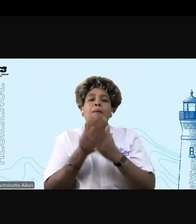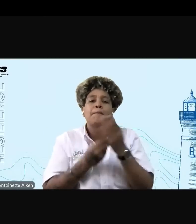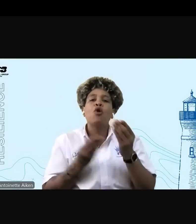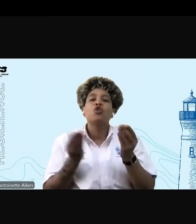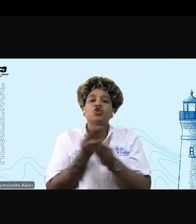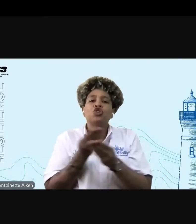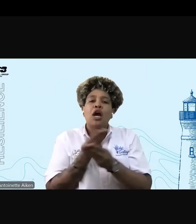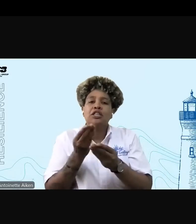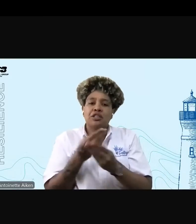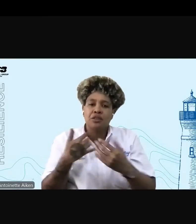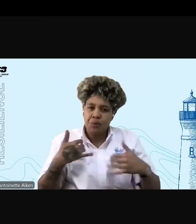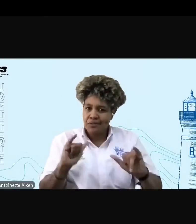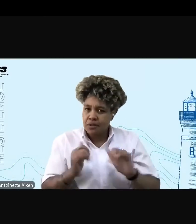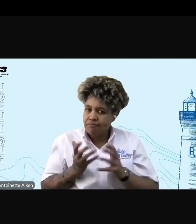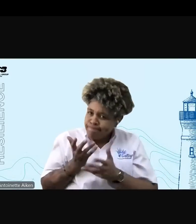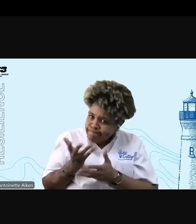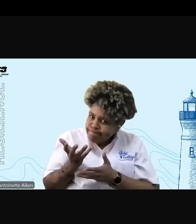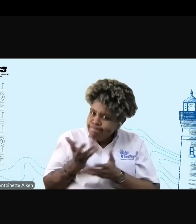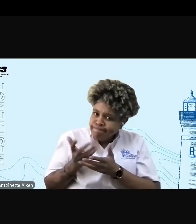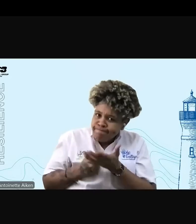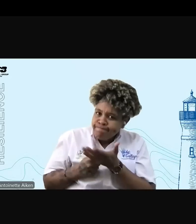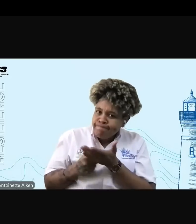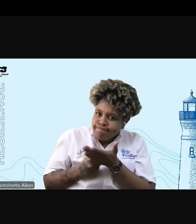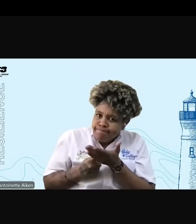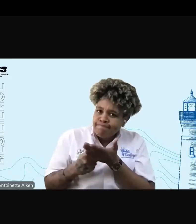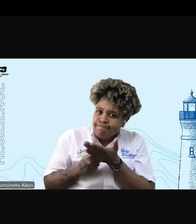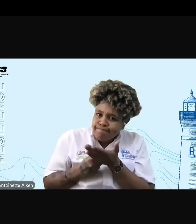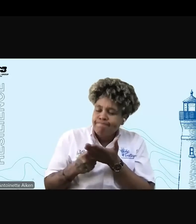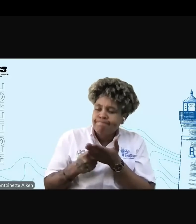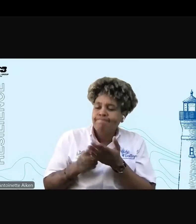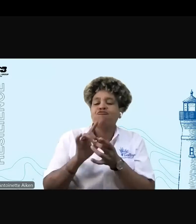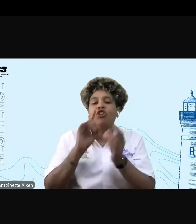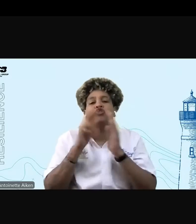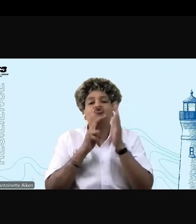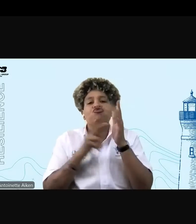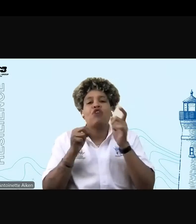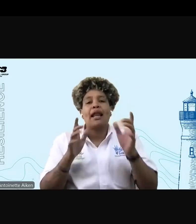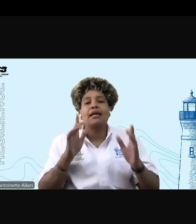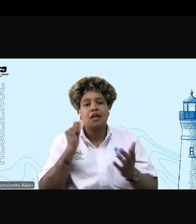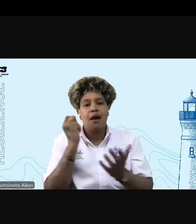transactions that we continue to pursue subject to regulatory approval.